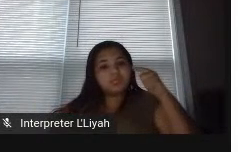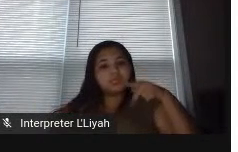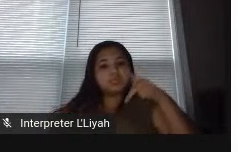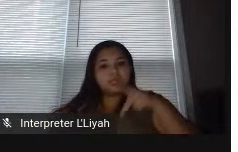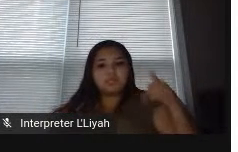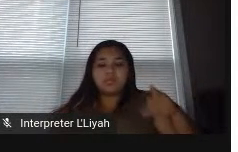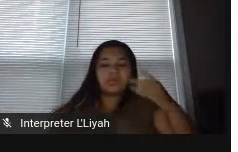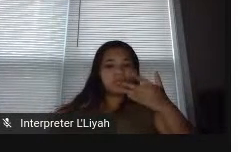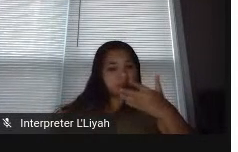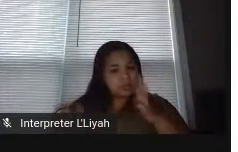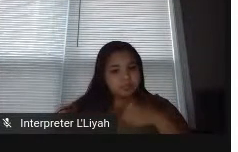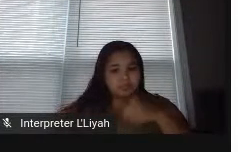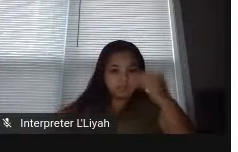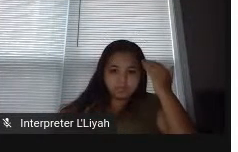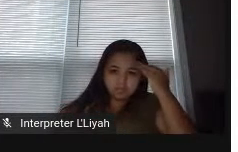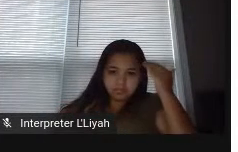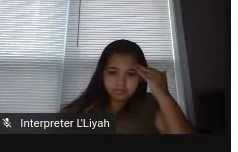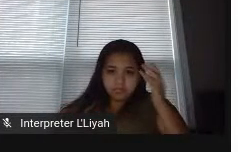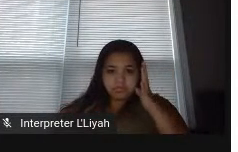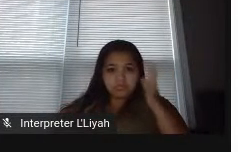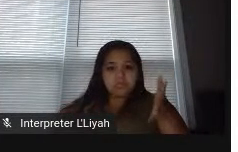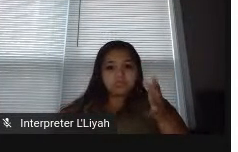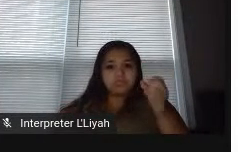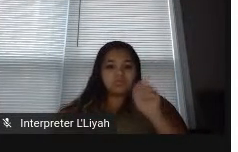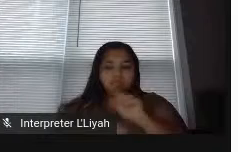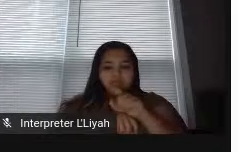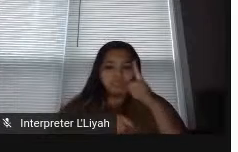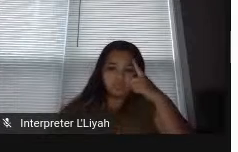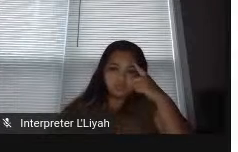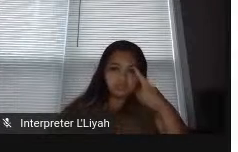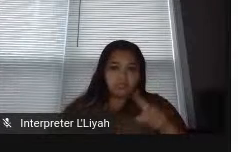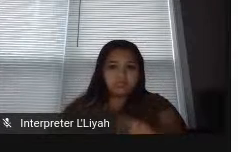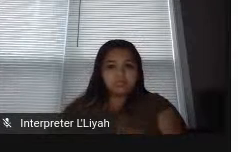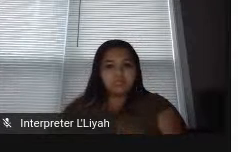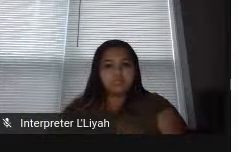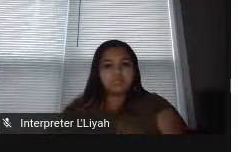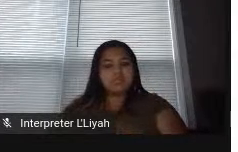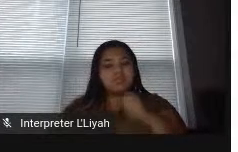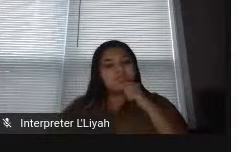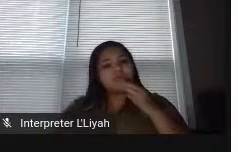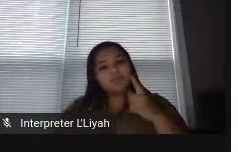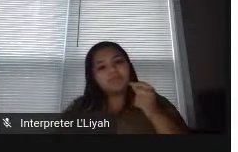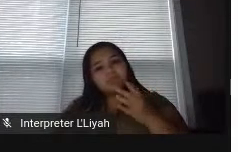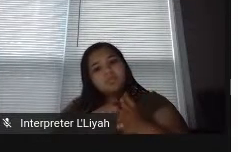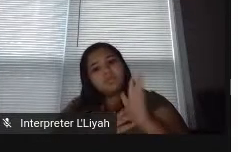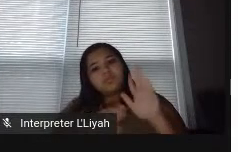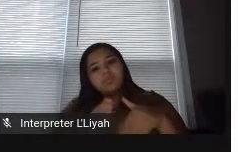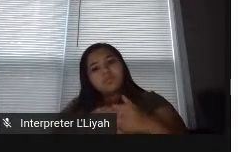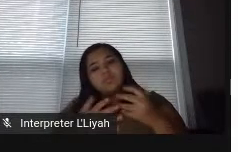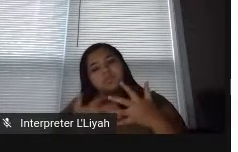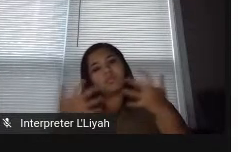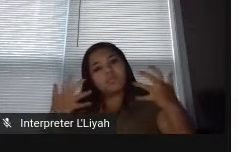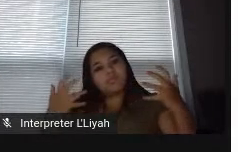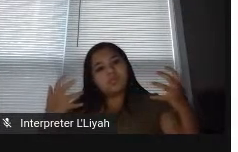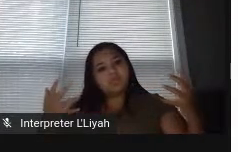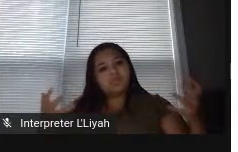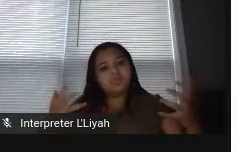PowerPoint, please let me know and I will inbox it to you, because I'm not going to go through all of these. There's a lot of